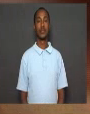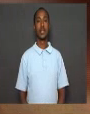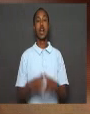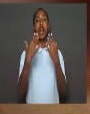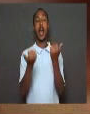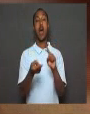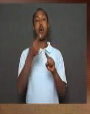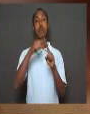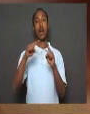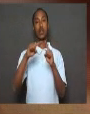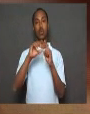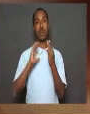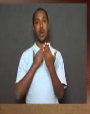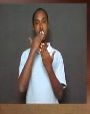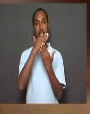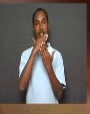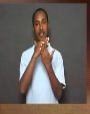Let's get back to our lesson.